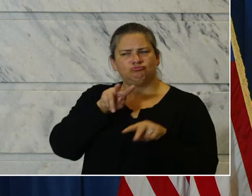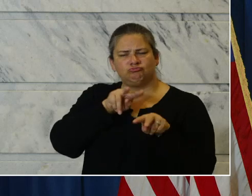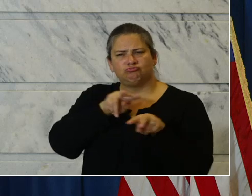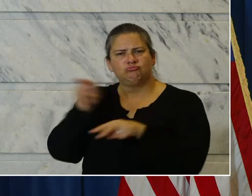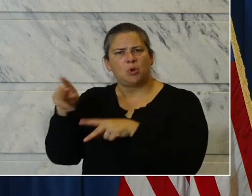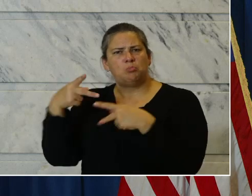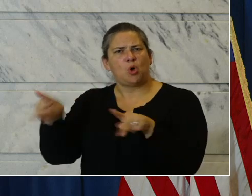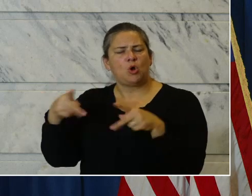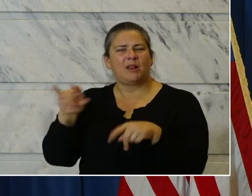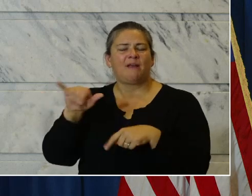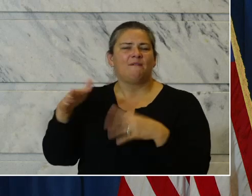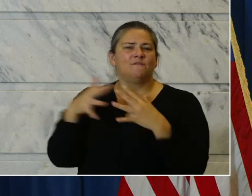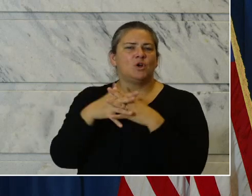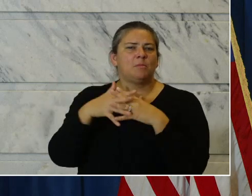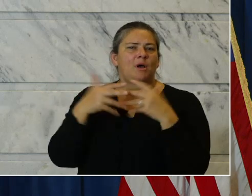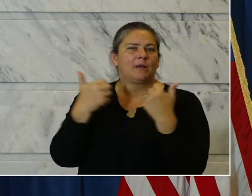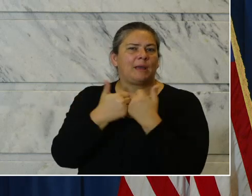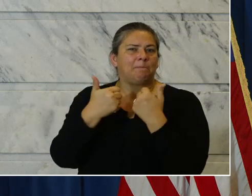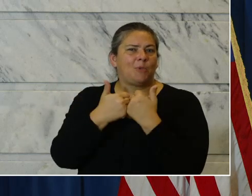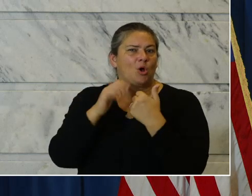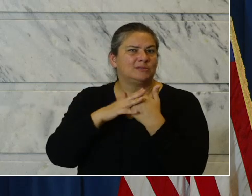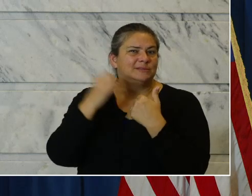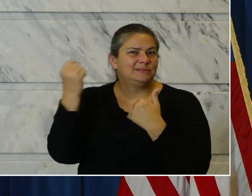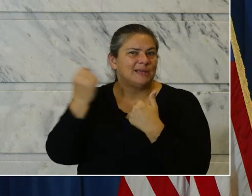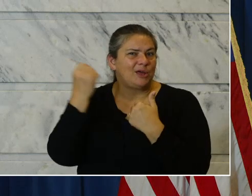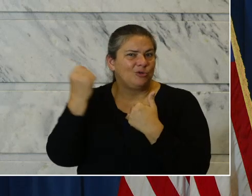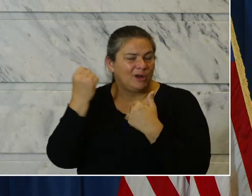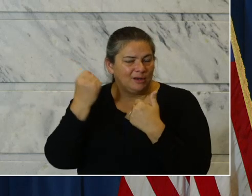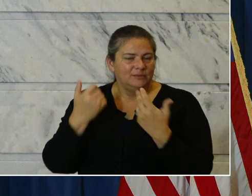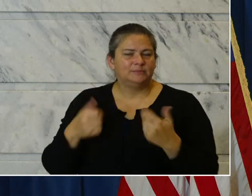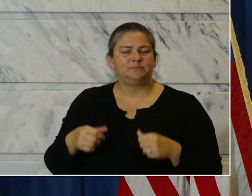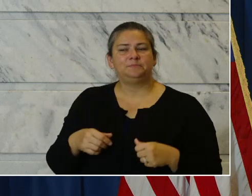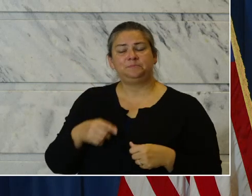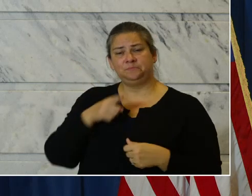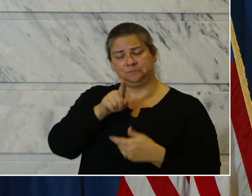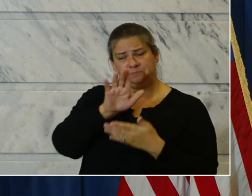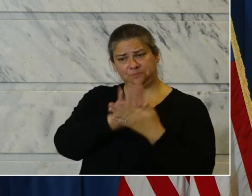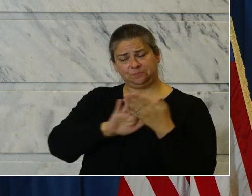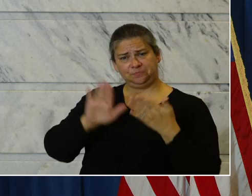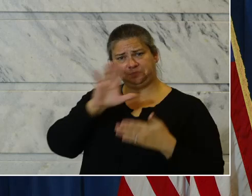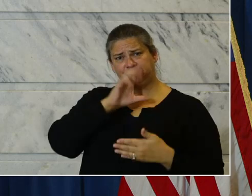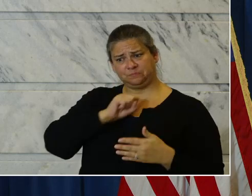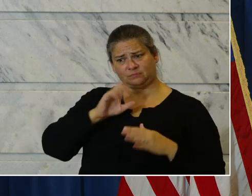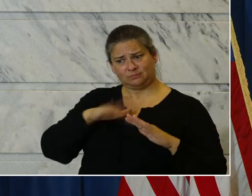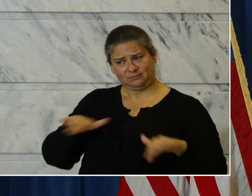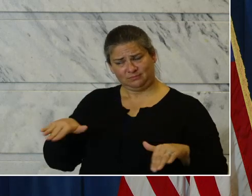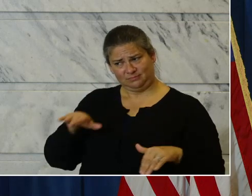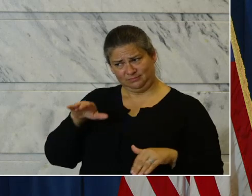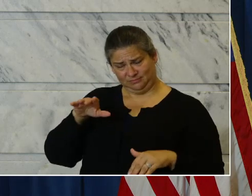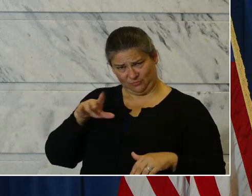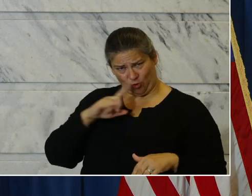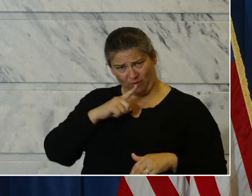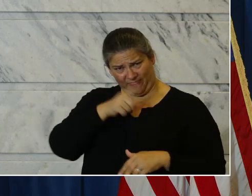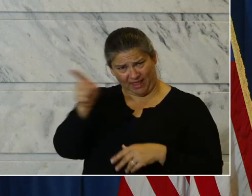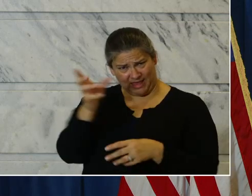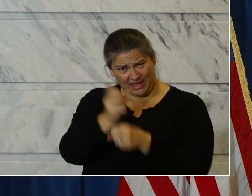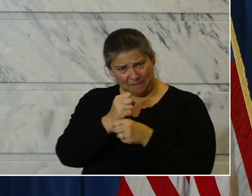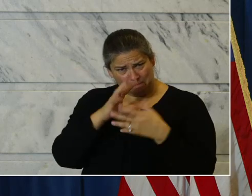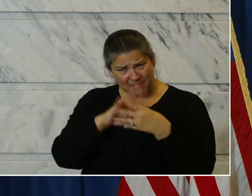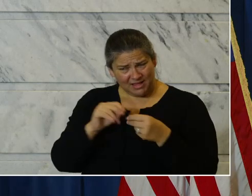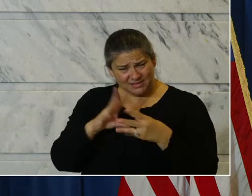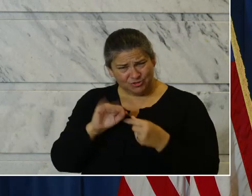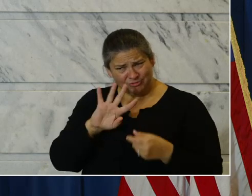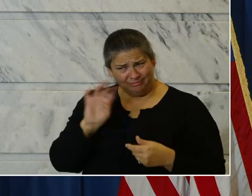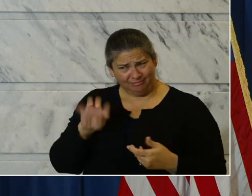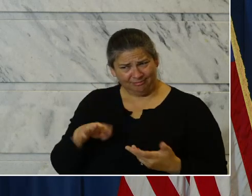for the football game this Saturday. Are college-age kids hearing the message yet?